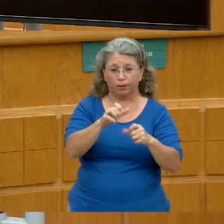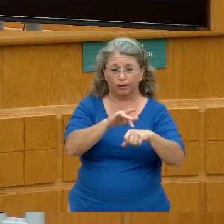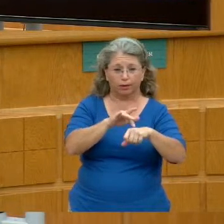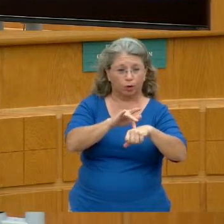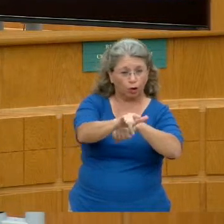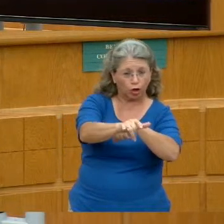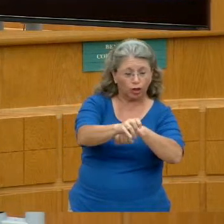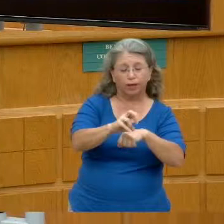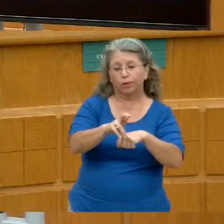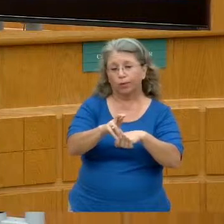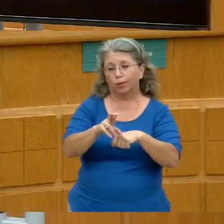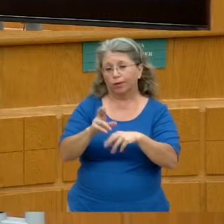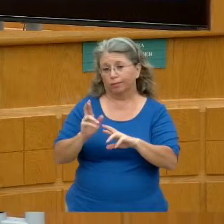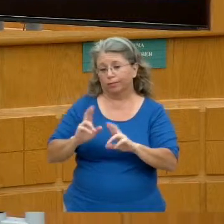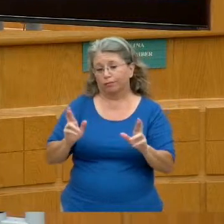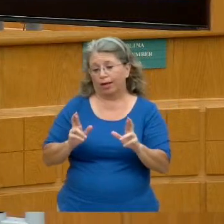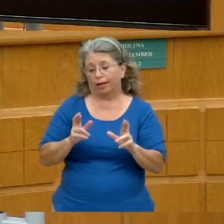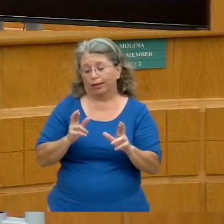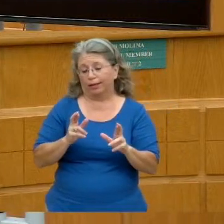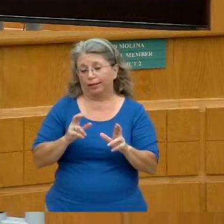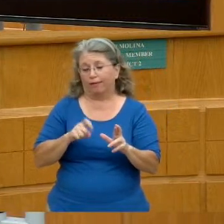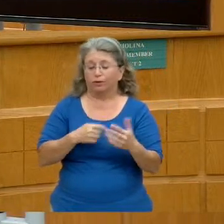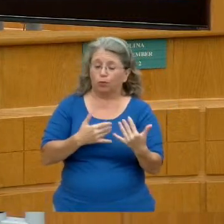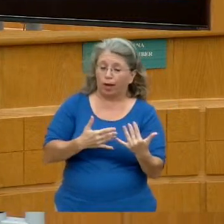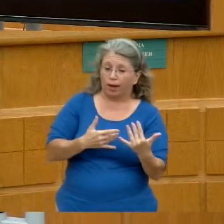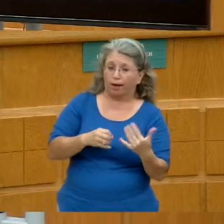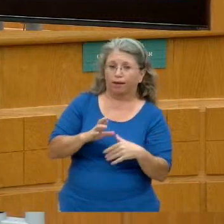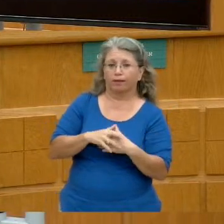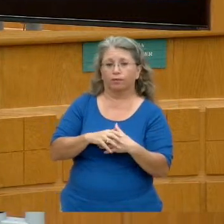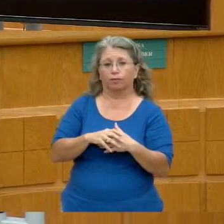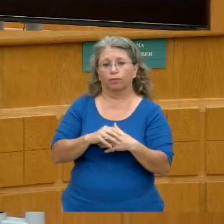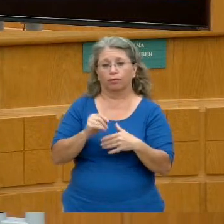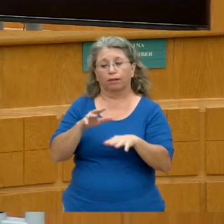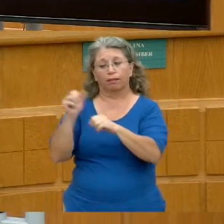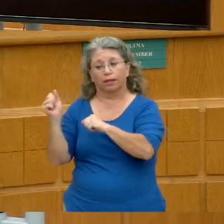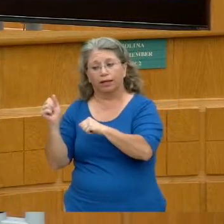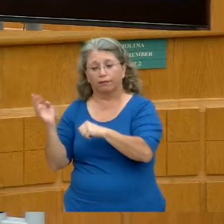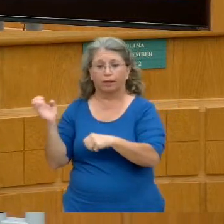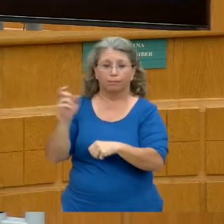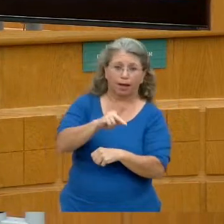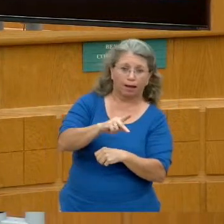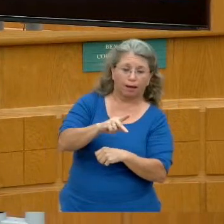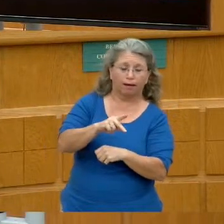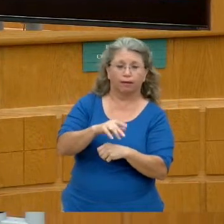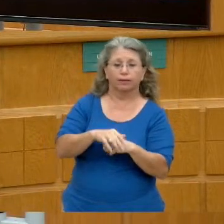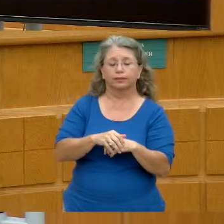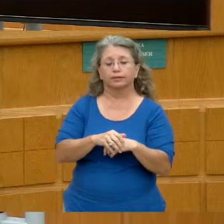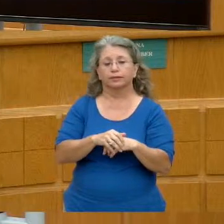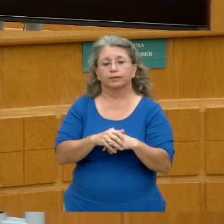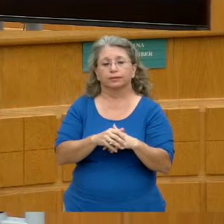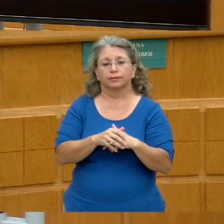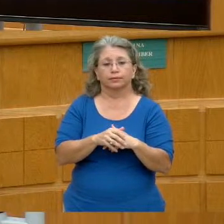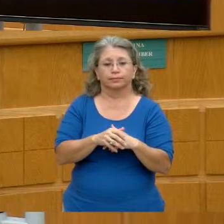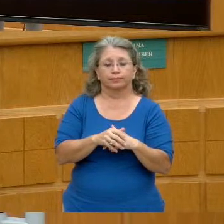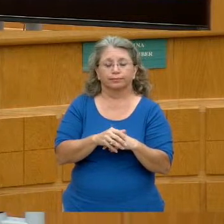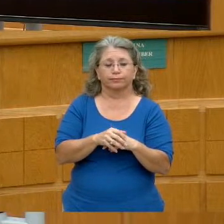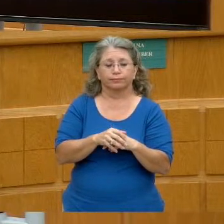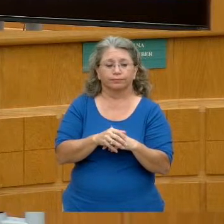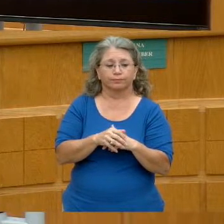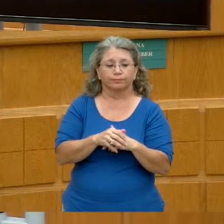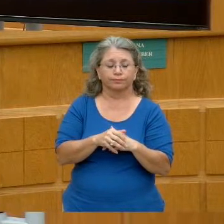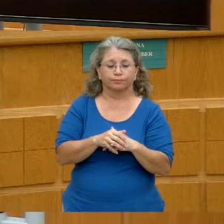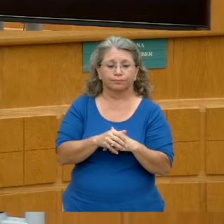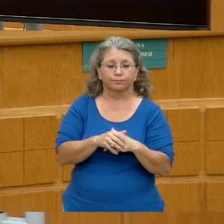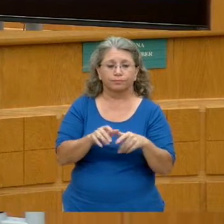be prepared to have to leave and come back, or wait until some folks leave the pool. And also at those